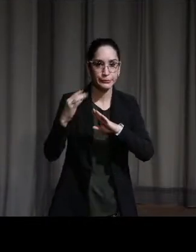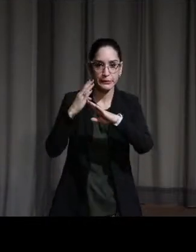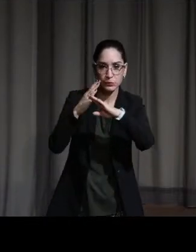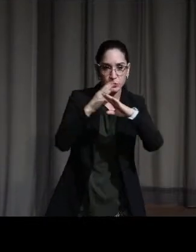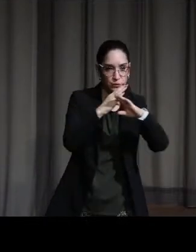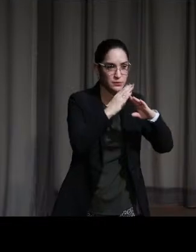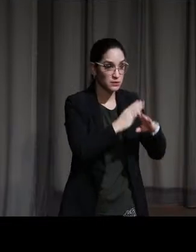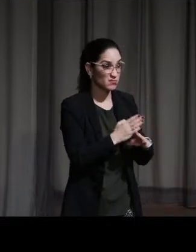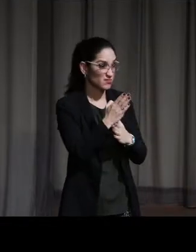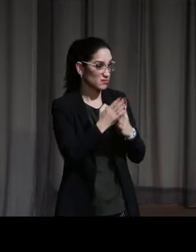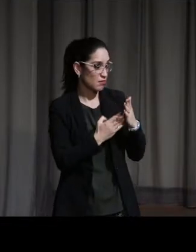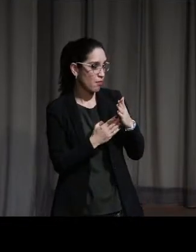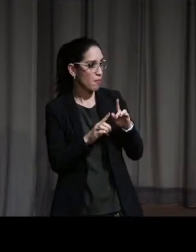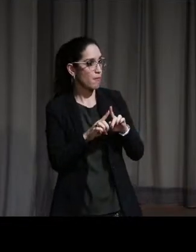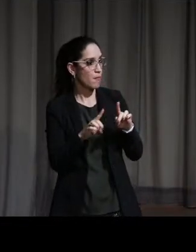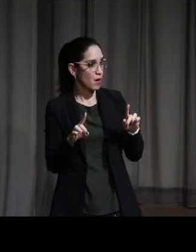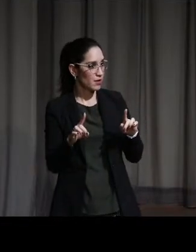others don't,